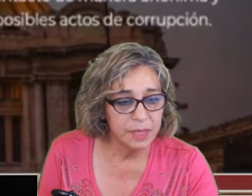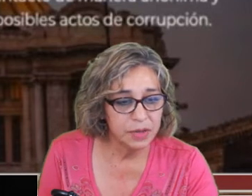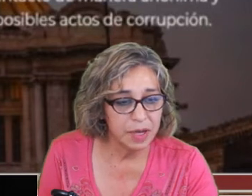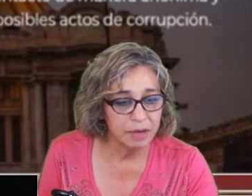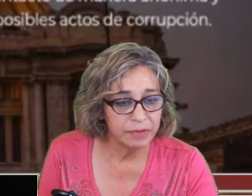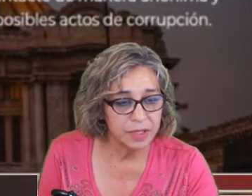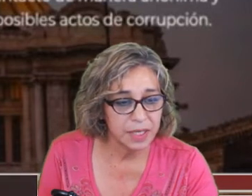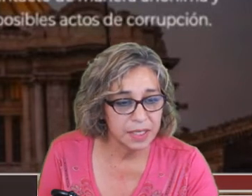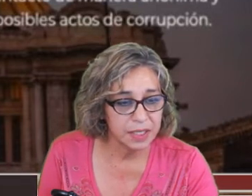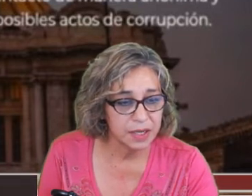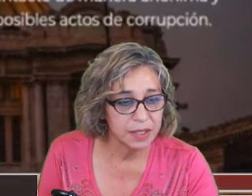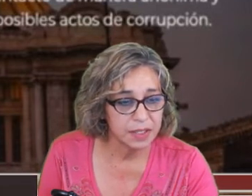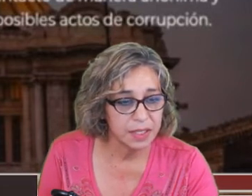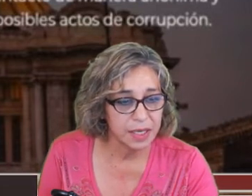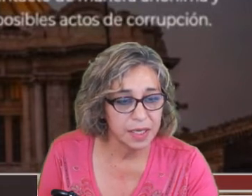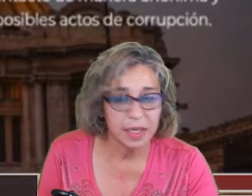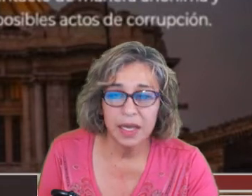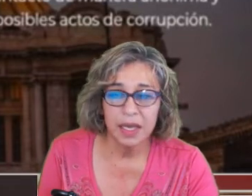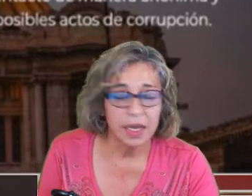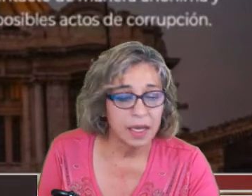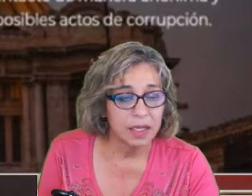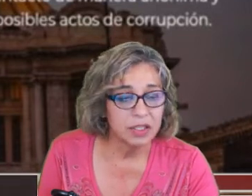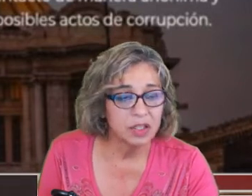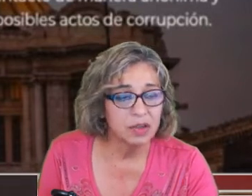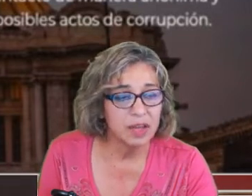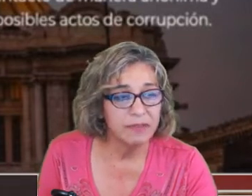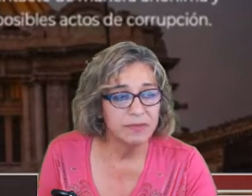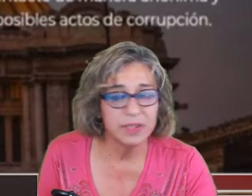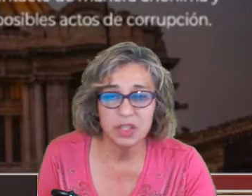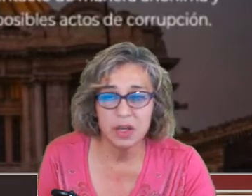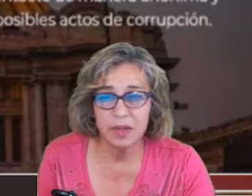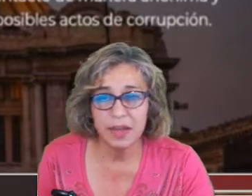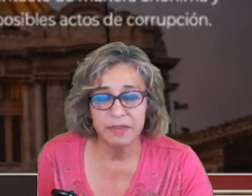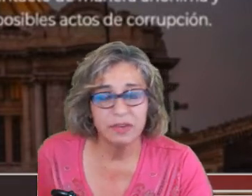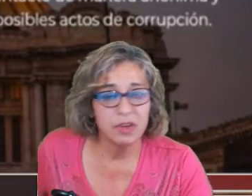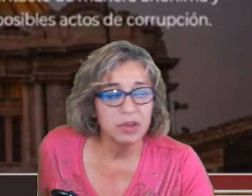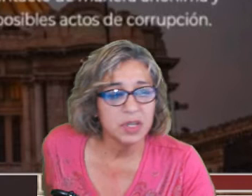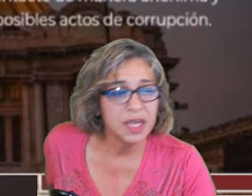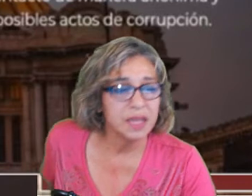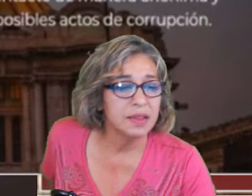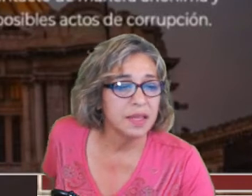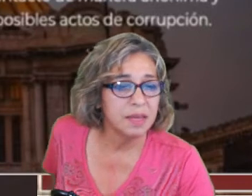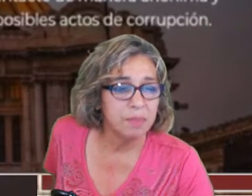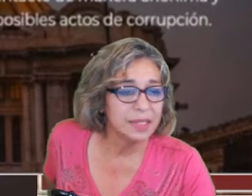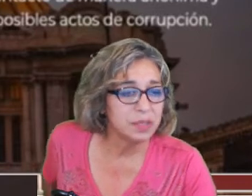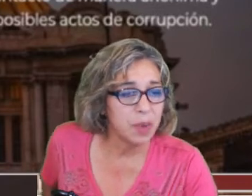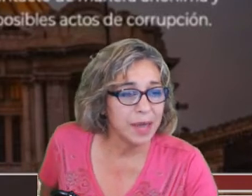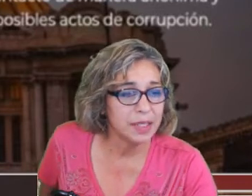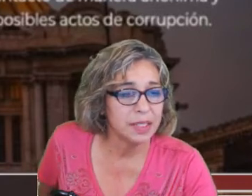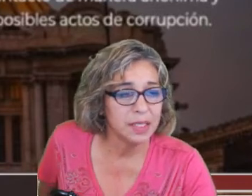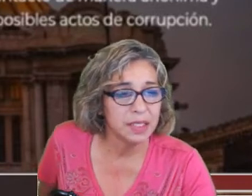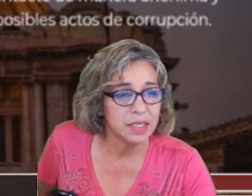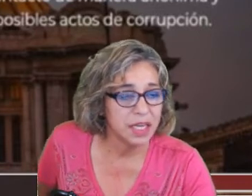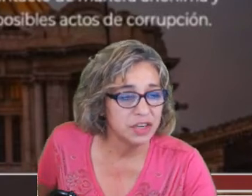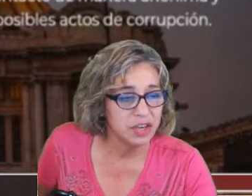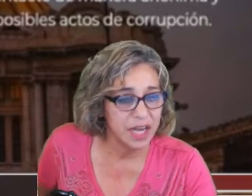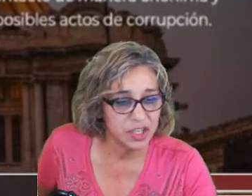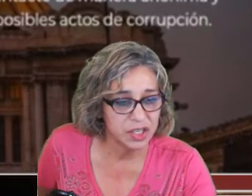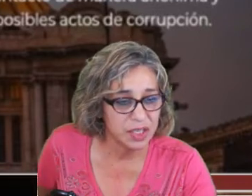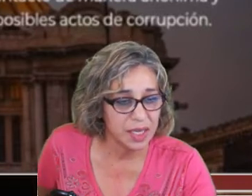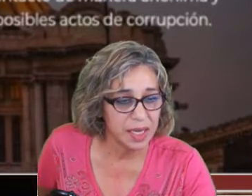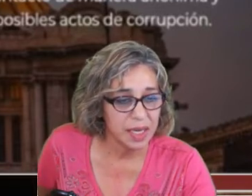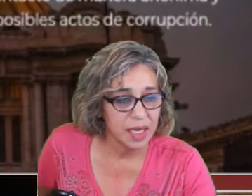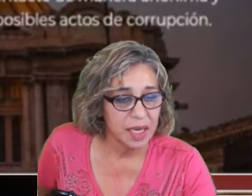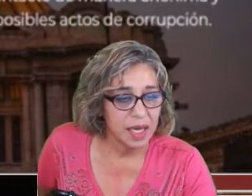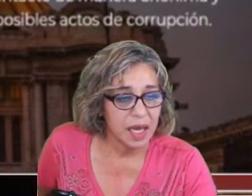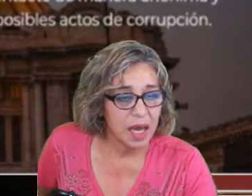Let me turn that off for a second so you could see. So they're using the best practices